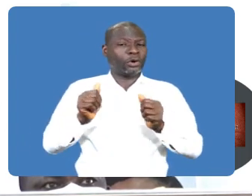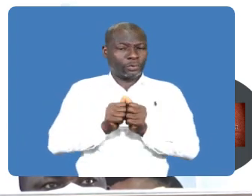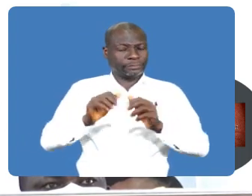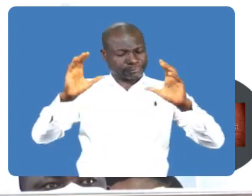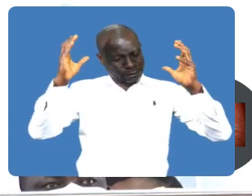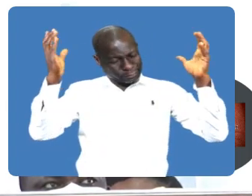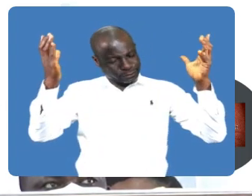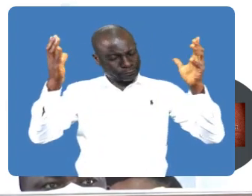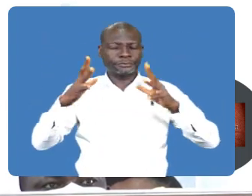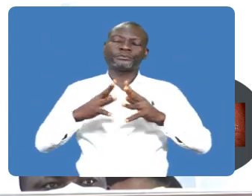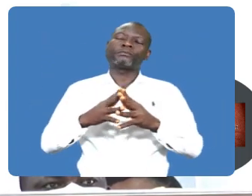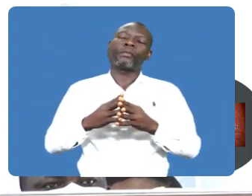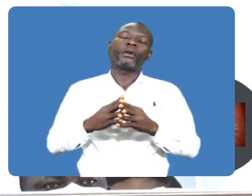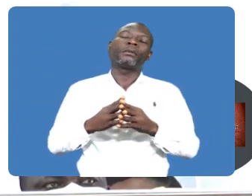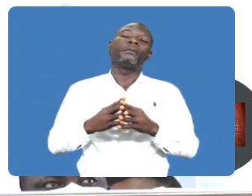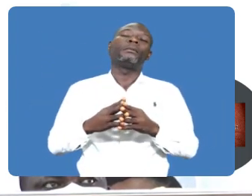well-to-do in our society.